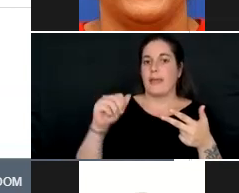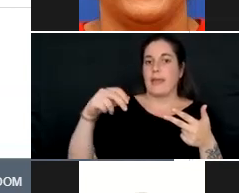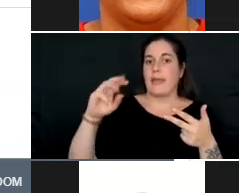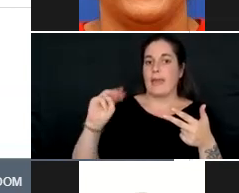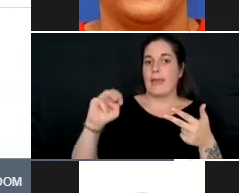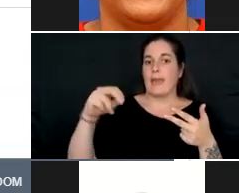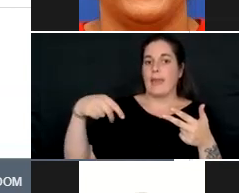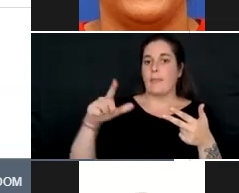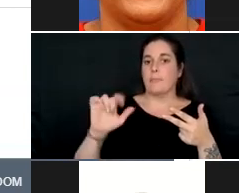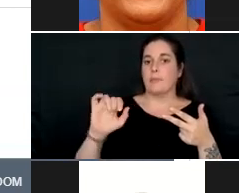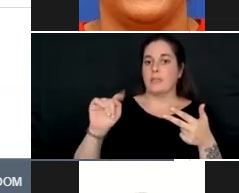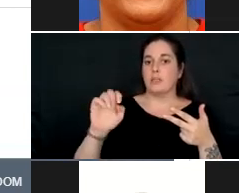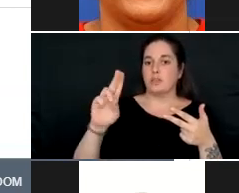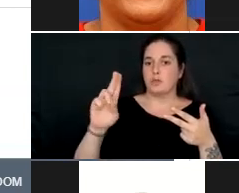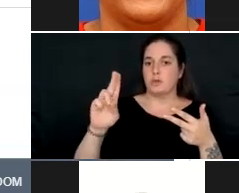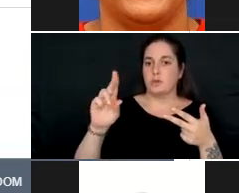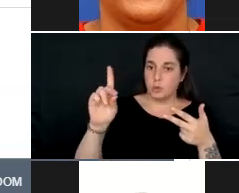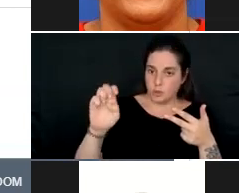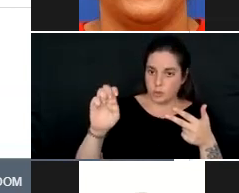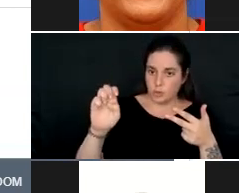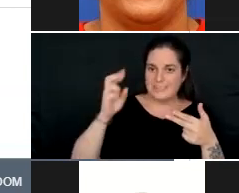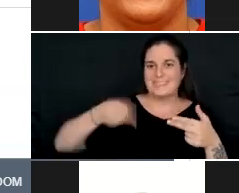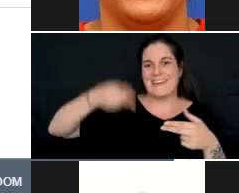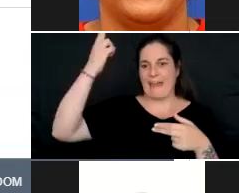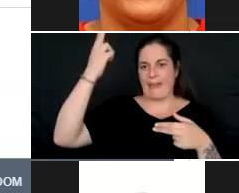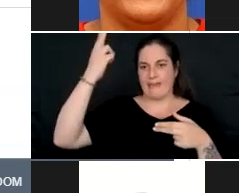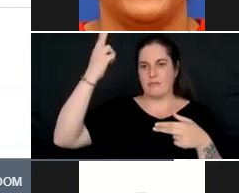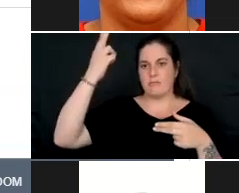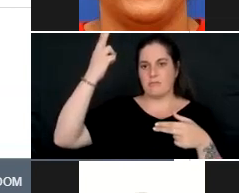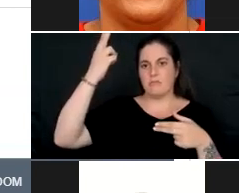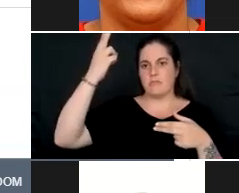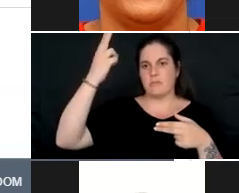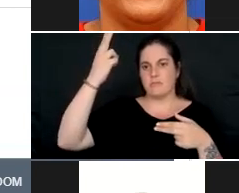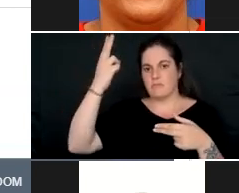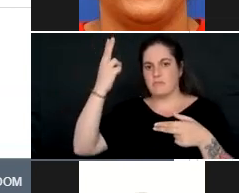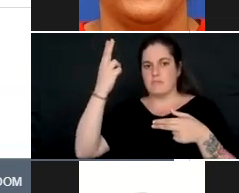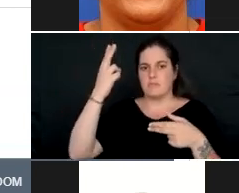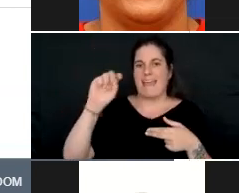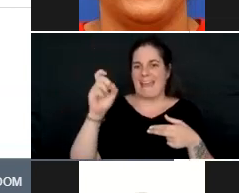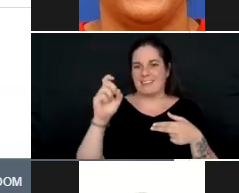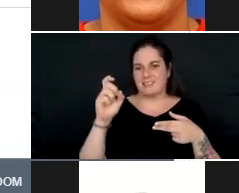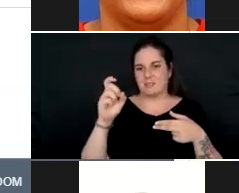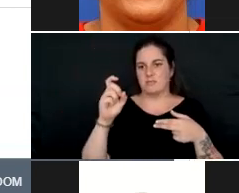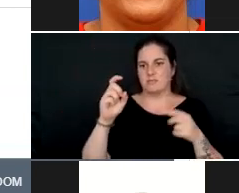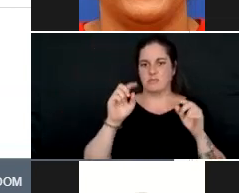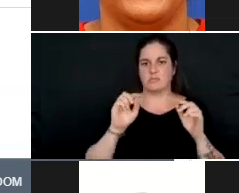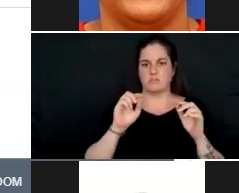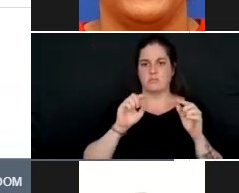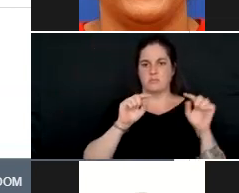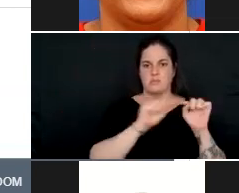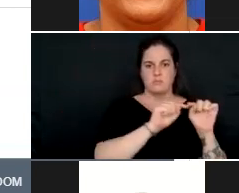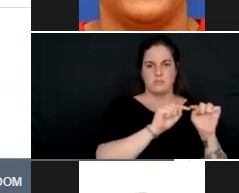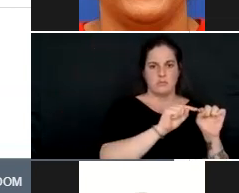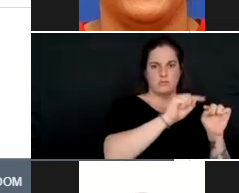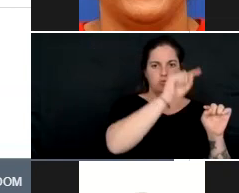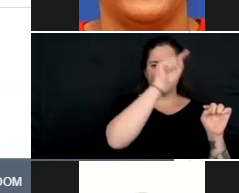the height of our wave, and you can see that depicted in the formula here, x. The minus x here just tells us